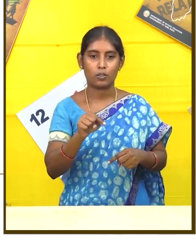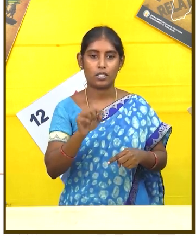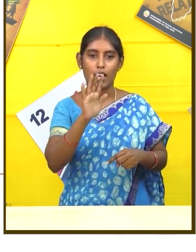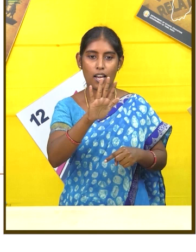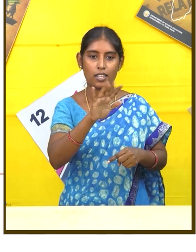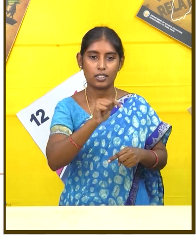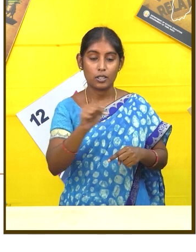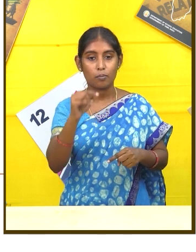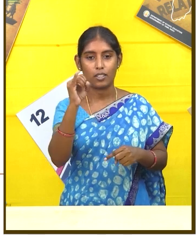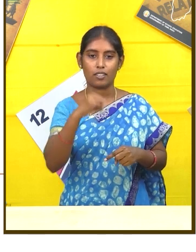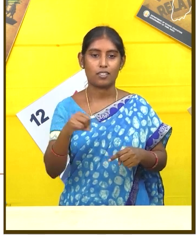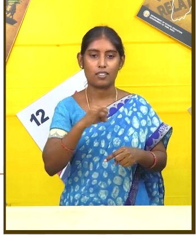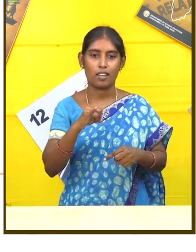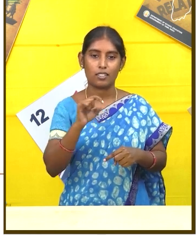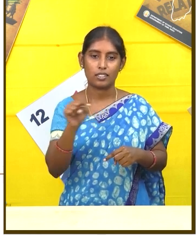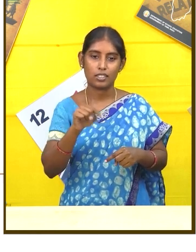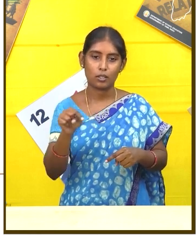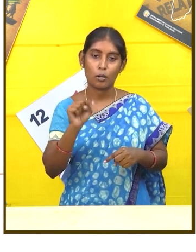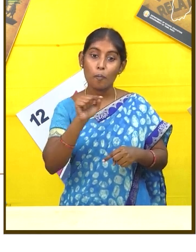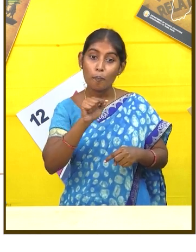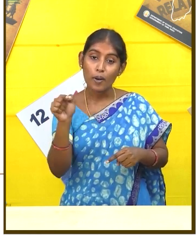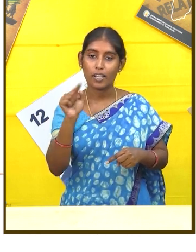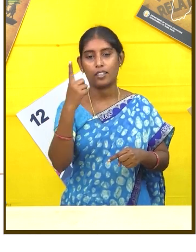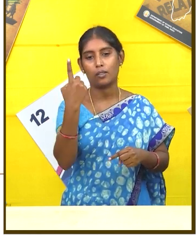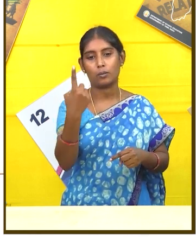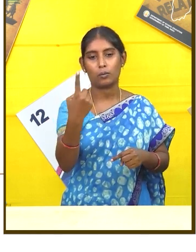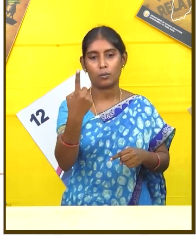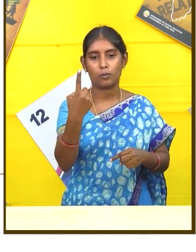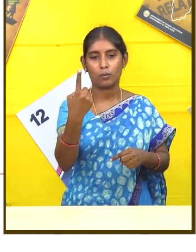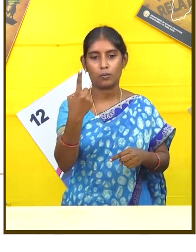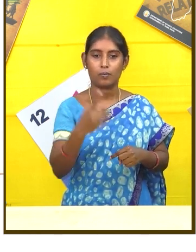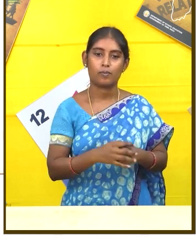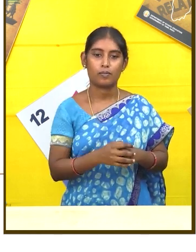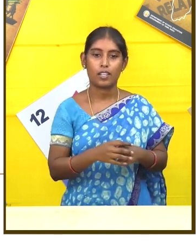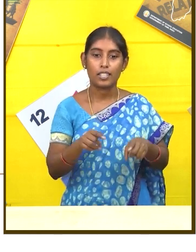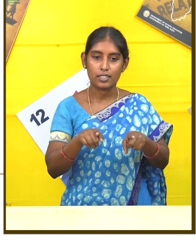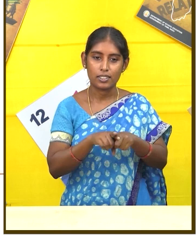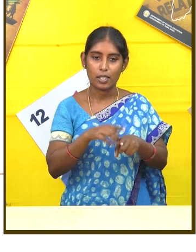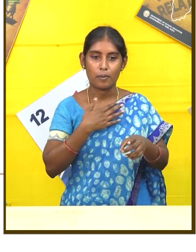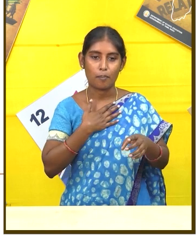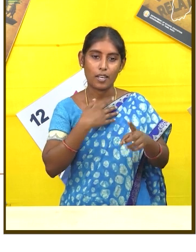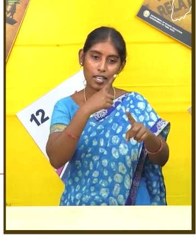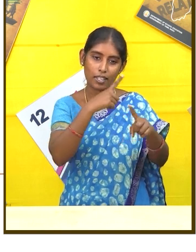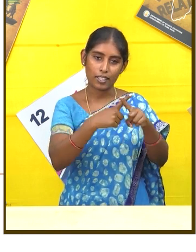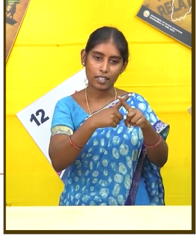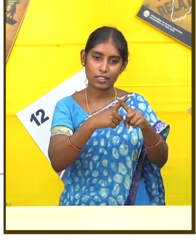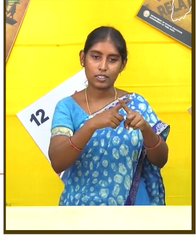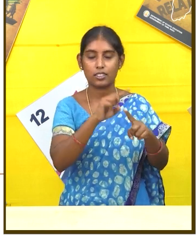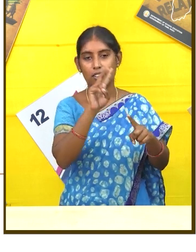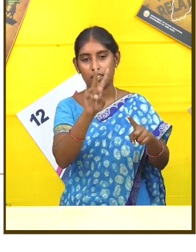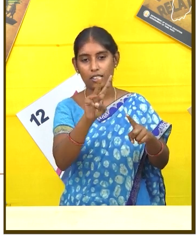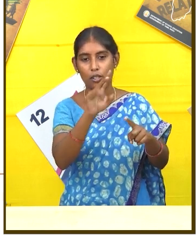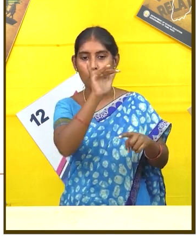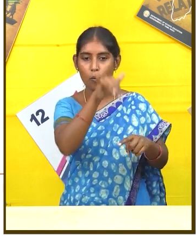minus 6, that is minus 1. We got the third variable values also. So we got x is equal to